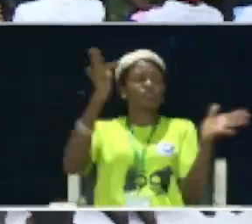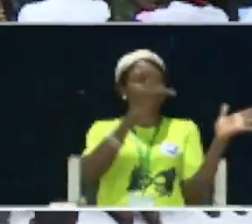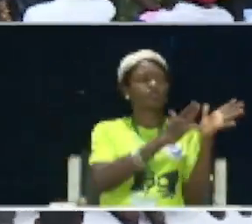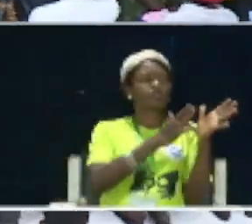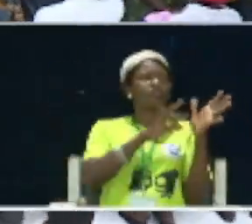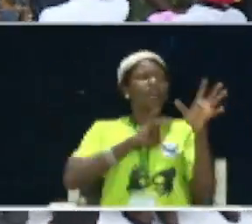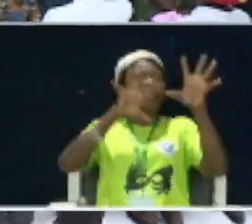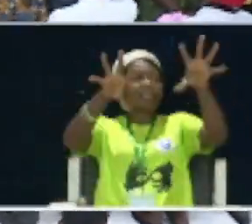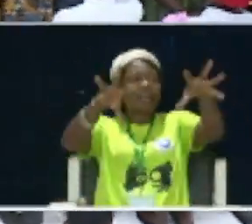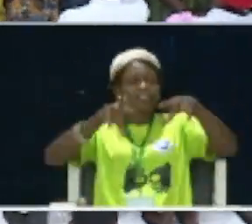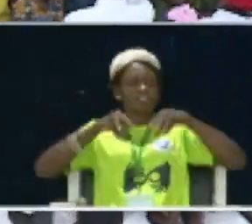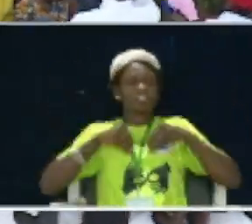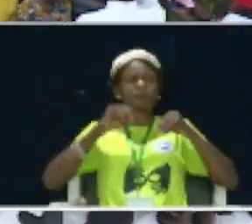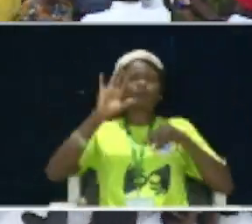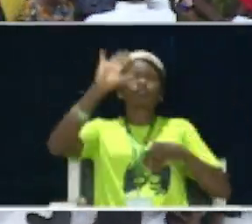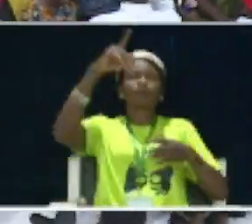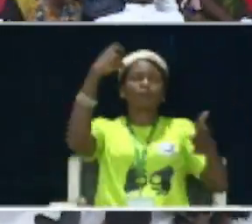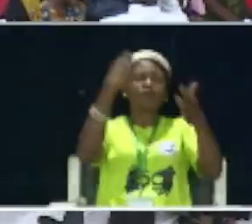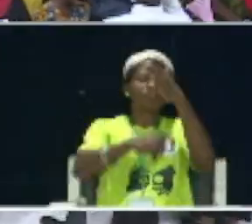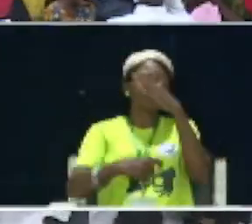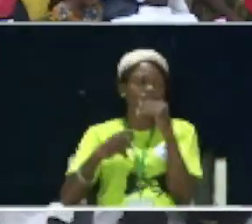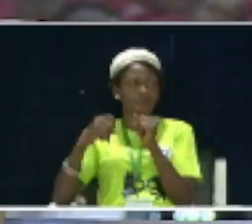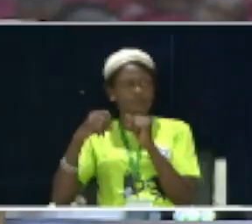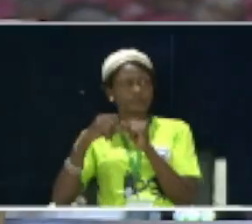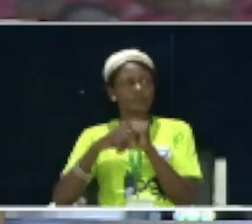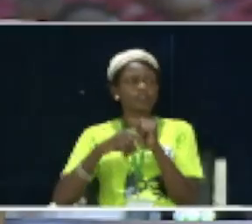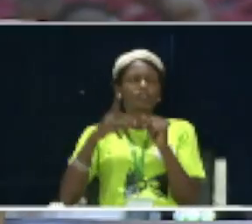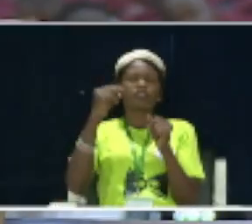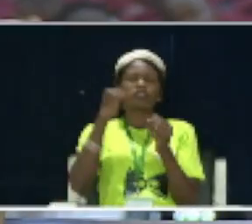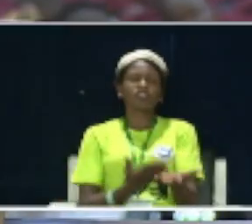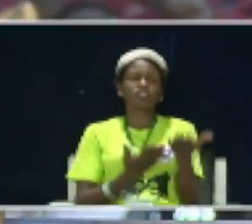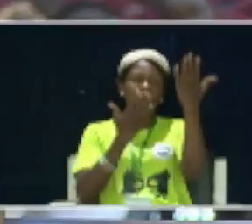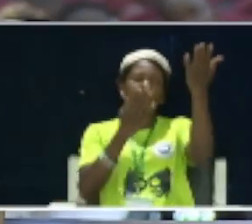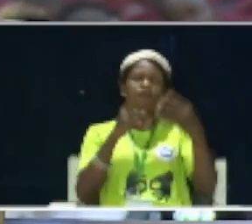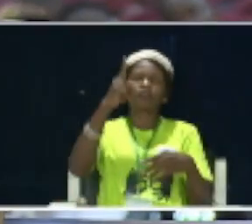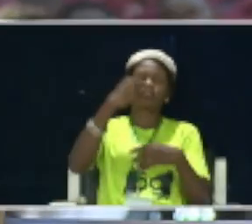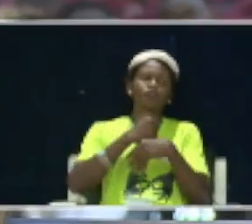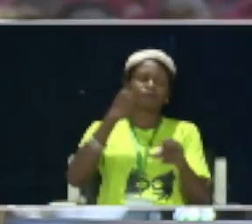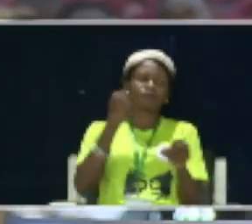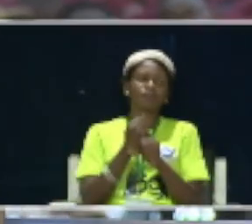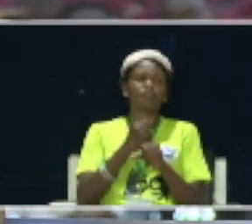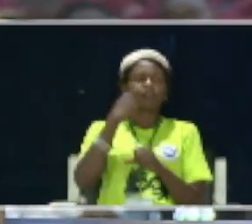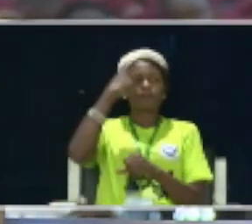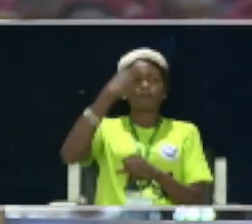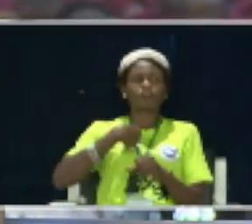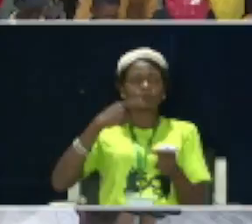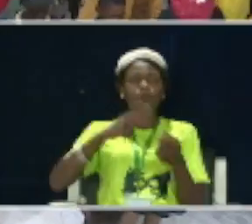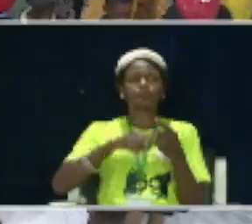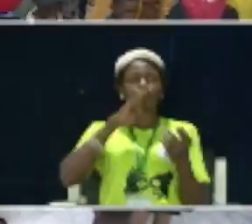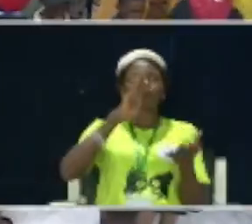I accept your price, the offer you made for me to be